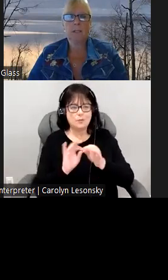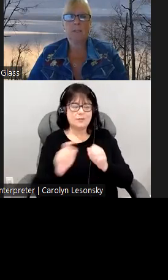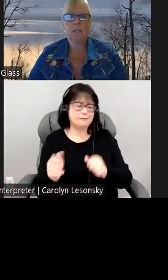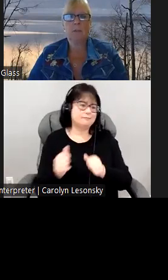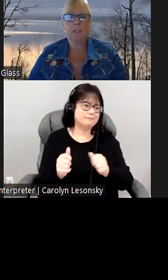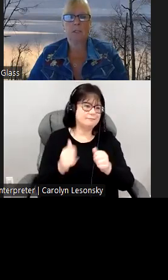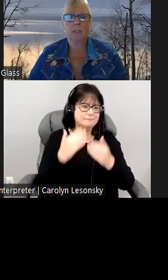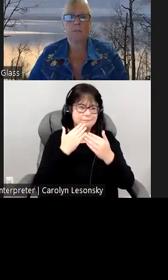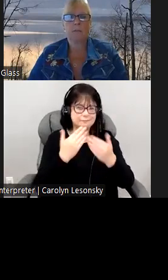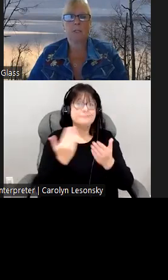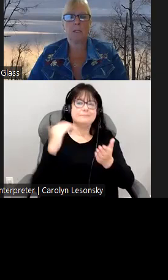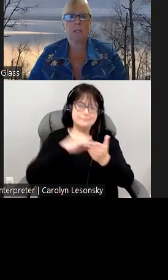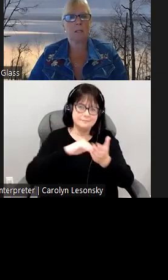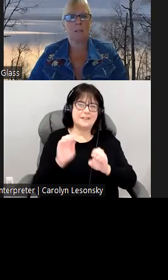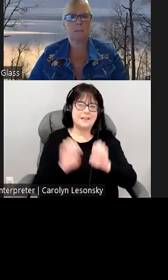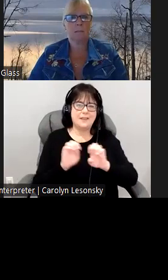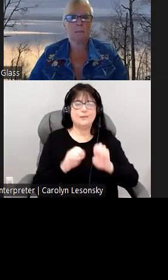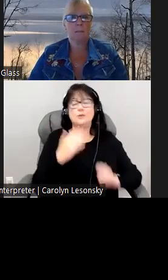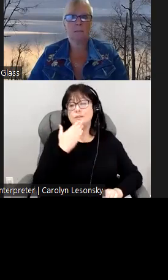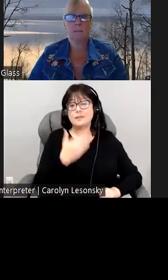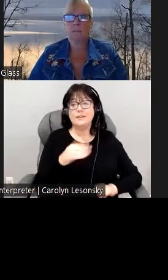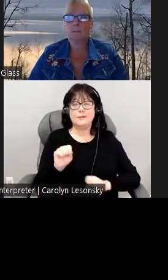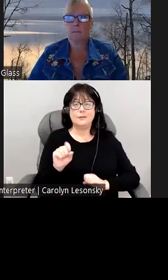And there's the evaluation link again from Stacy. Thanks, Stacy.